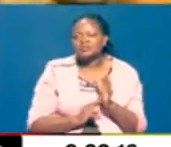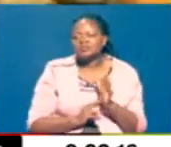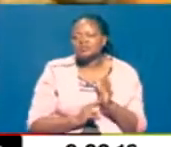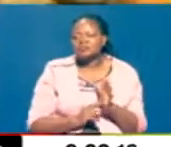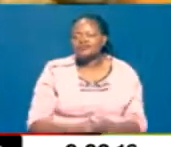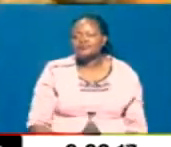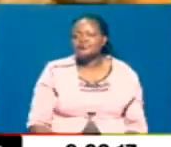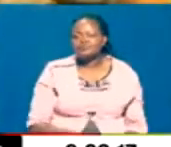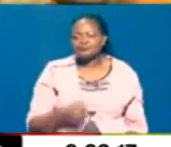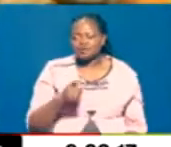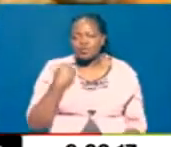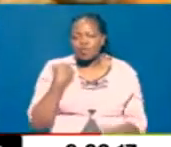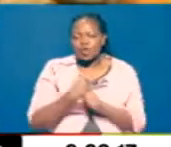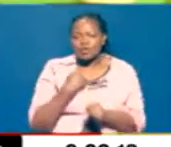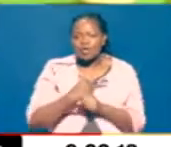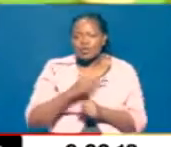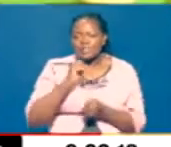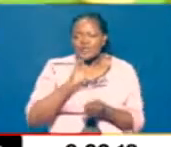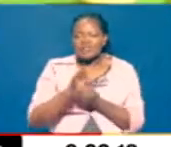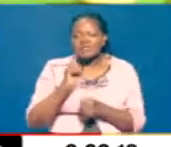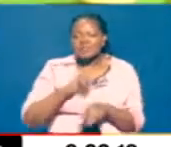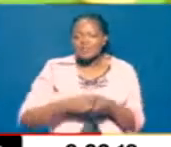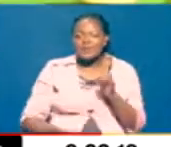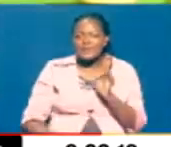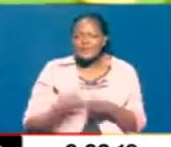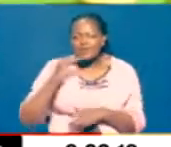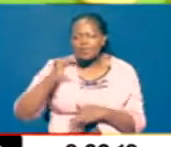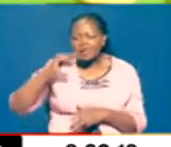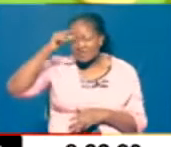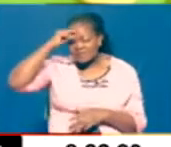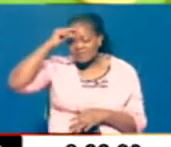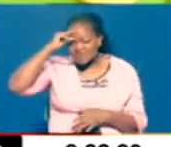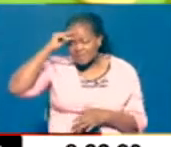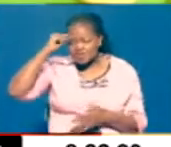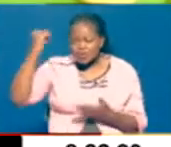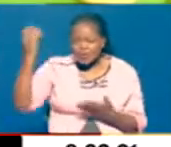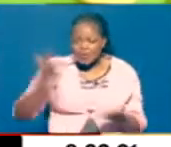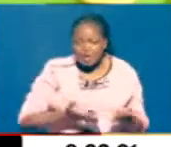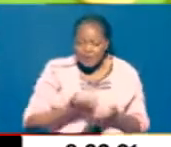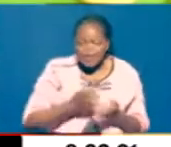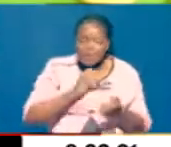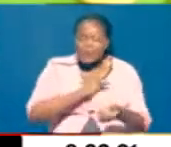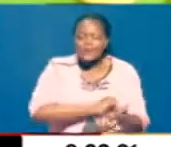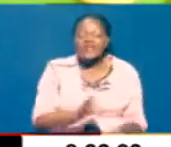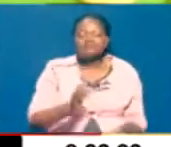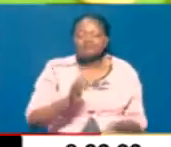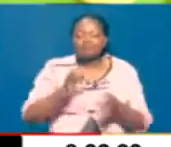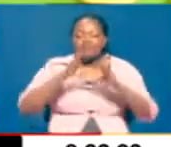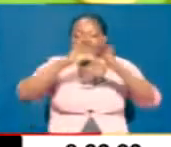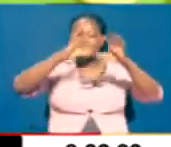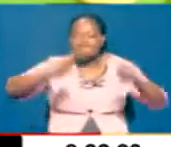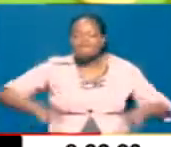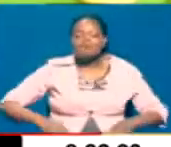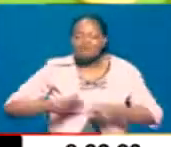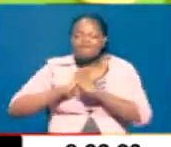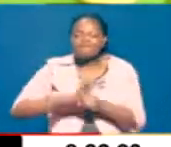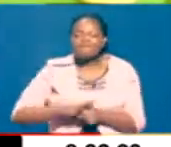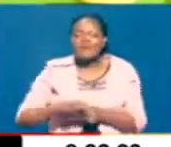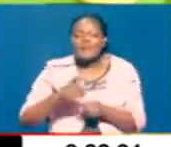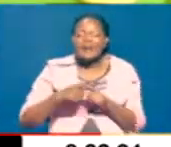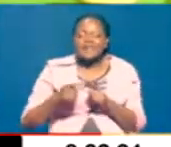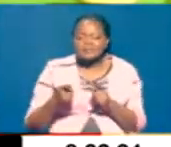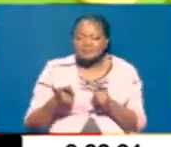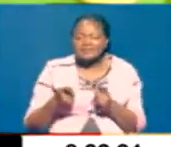regulations were made in 2013 after the creation of county governments to bring economic empowerment closer to marginalized areas. However, the